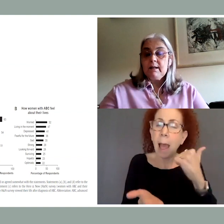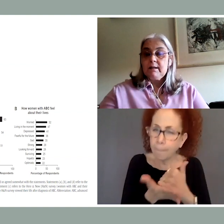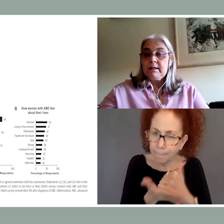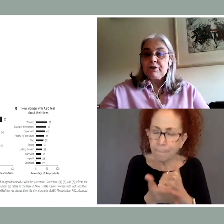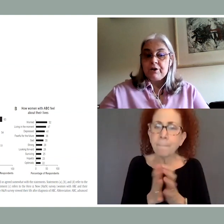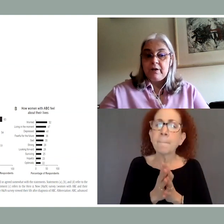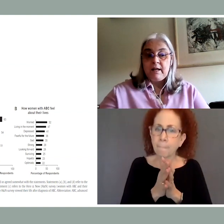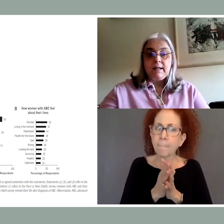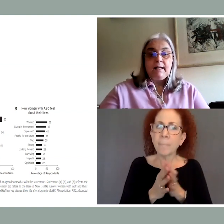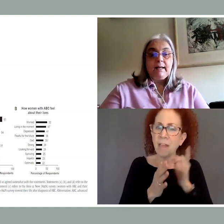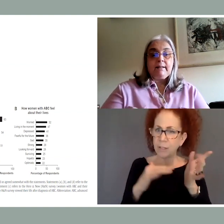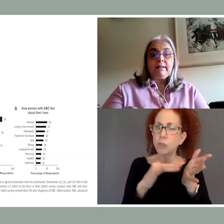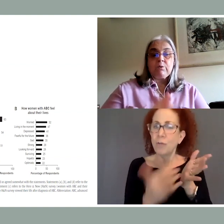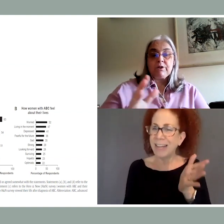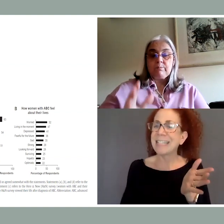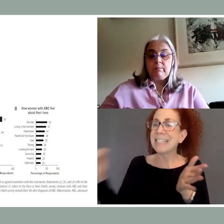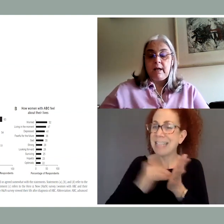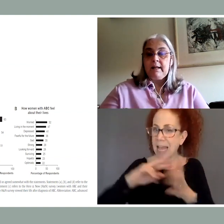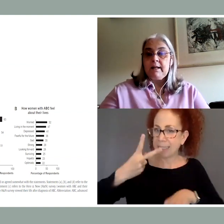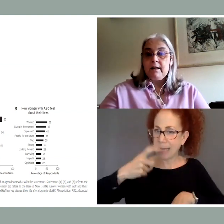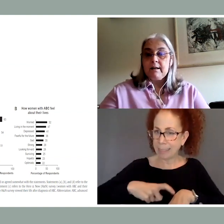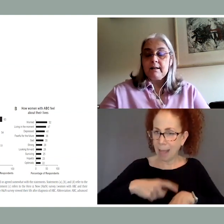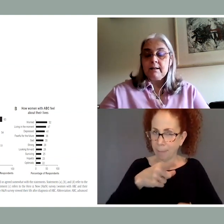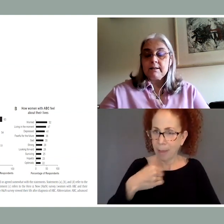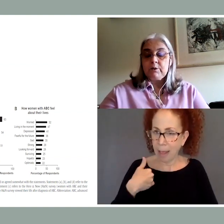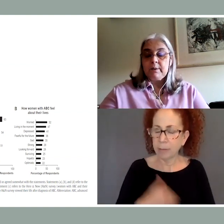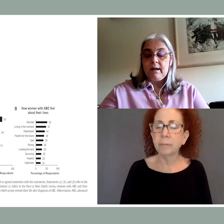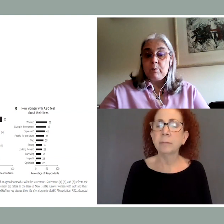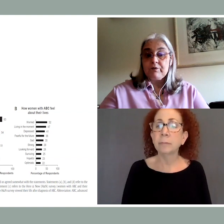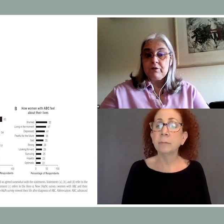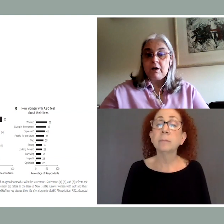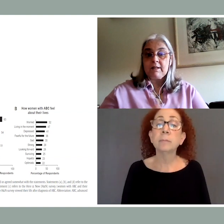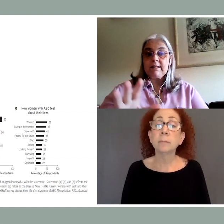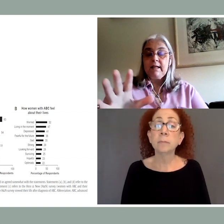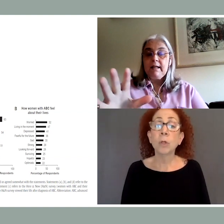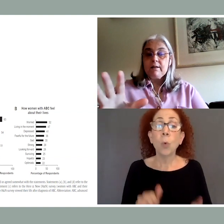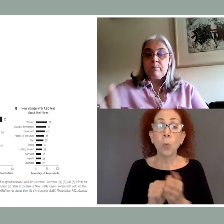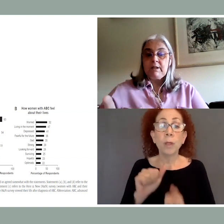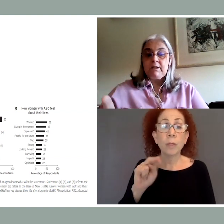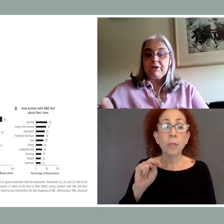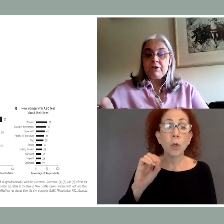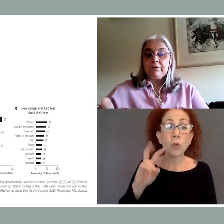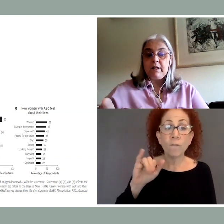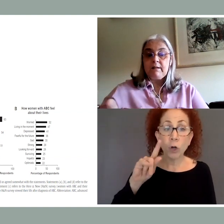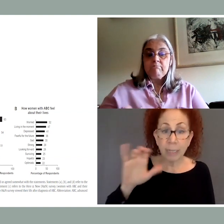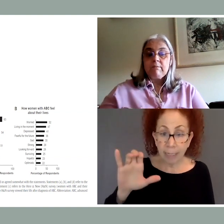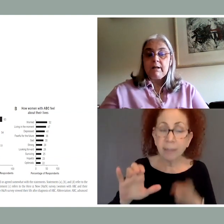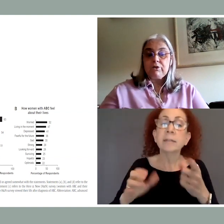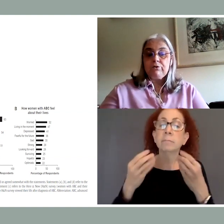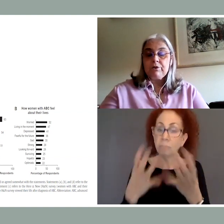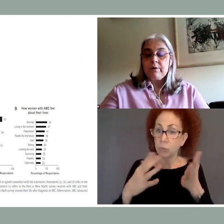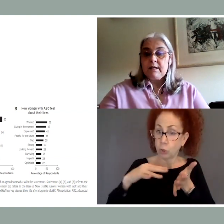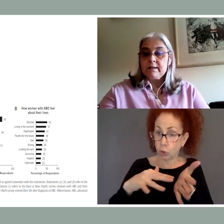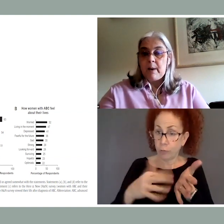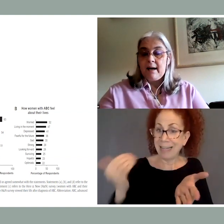repeated this survey, and this was mainly conducted with the help of Novartis, repeated this survey